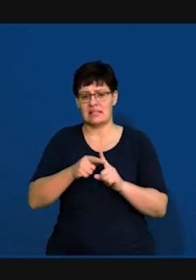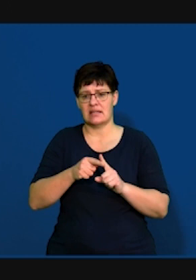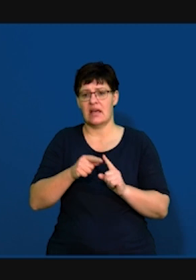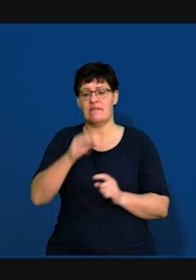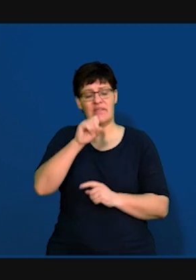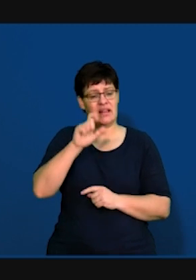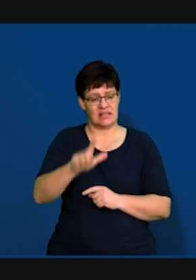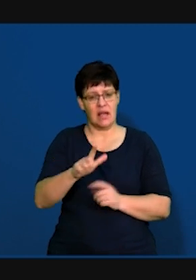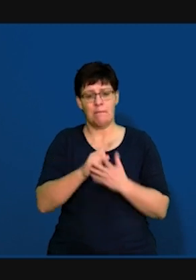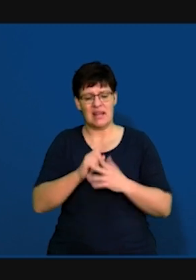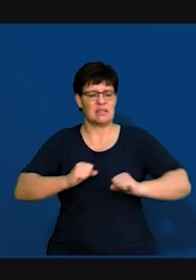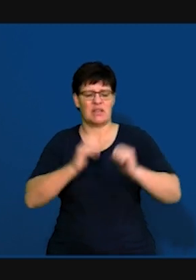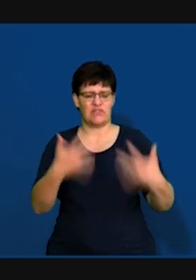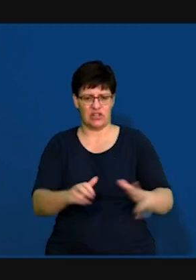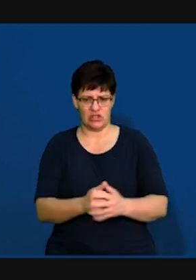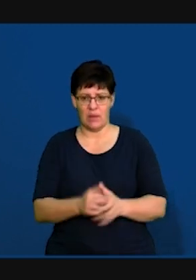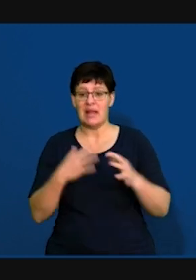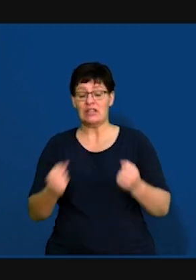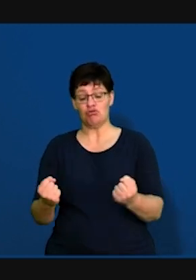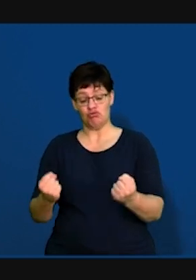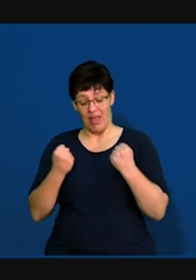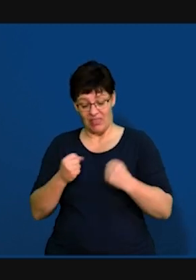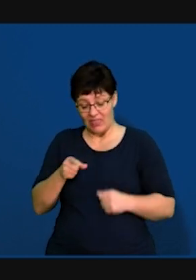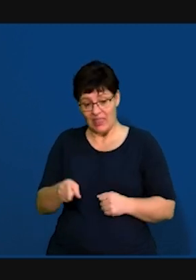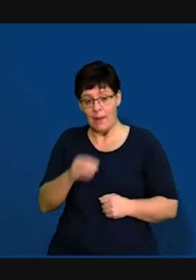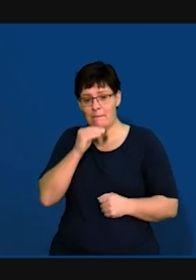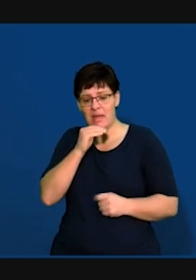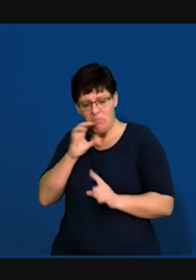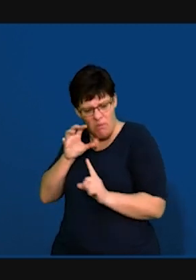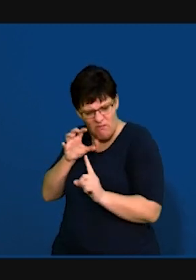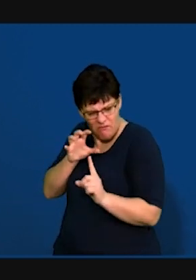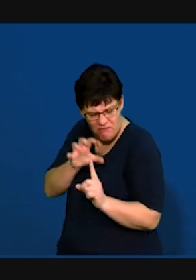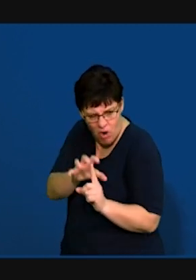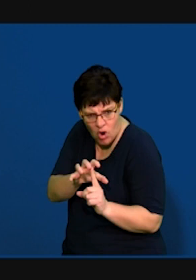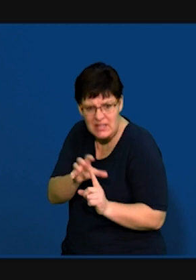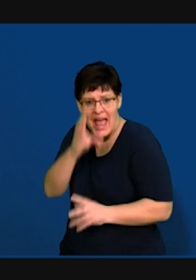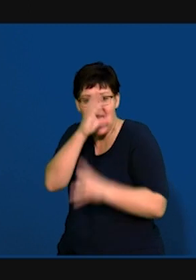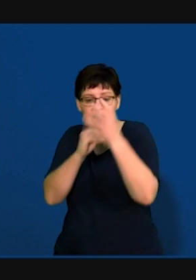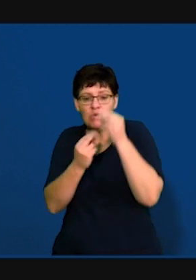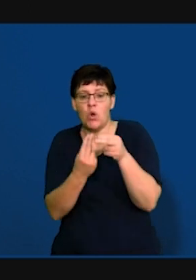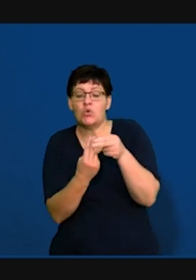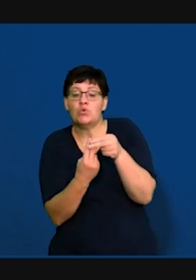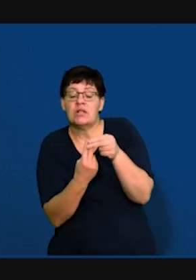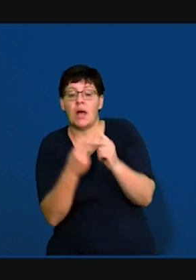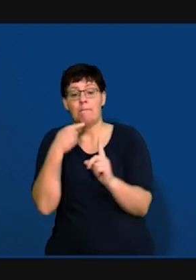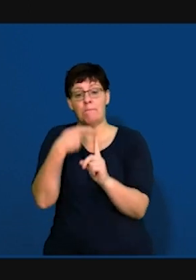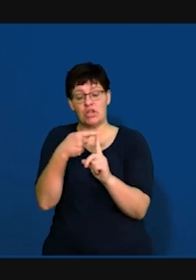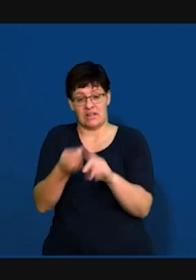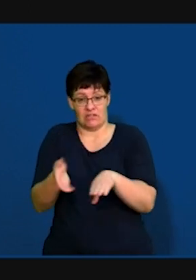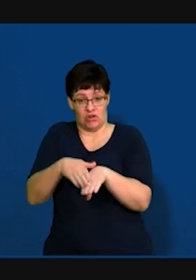in strength, we're talking about the force that will be experienced per unit positive charge. So